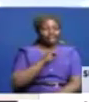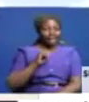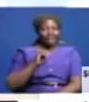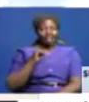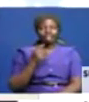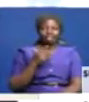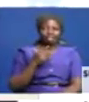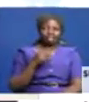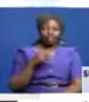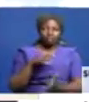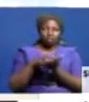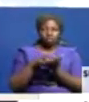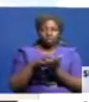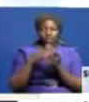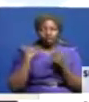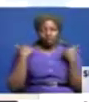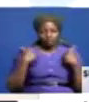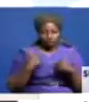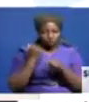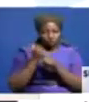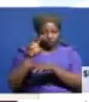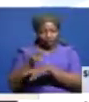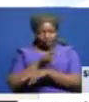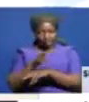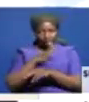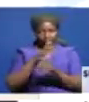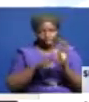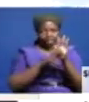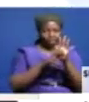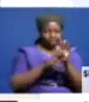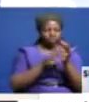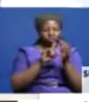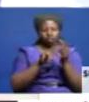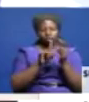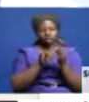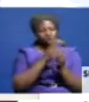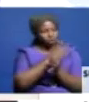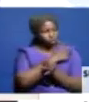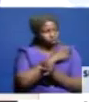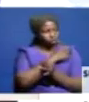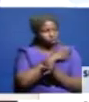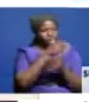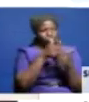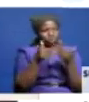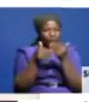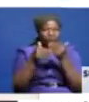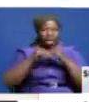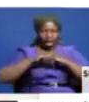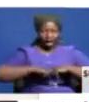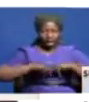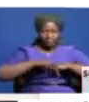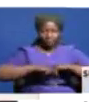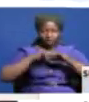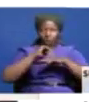representation. Another role that we have as leaders is to consult and build consensus on issues that